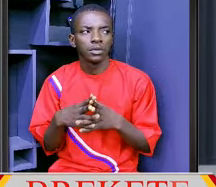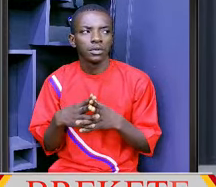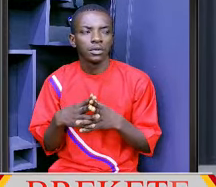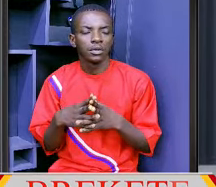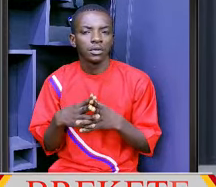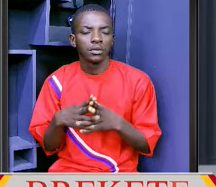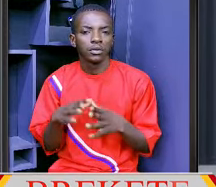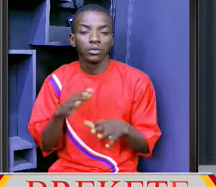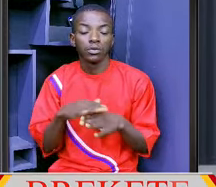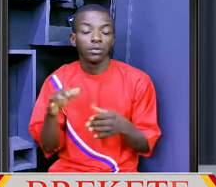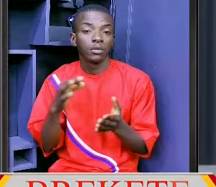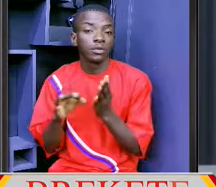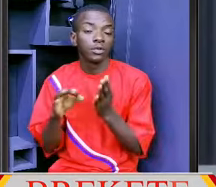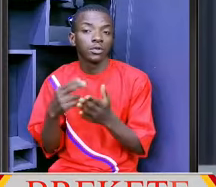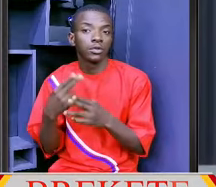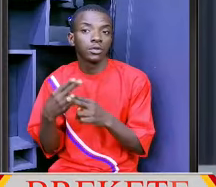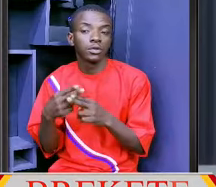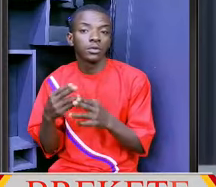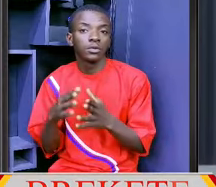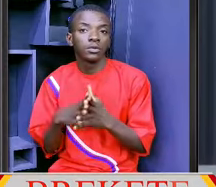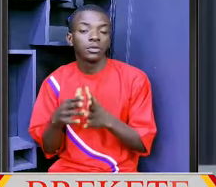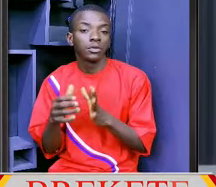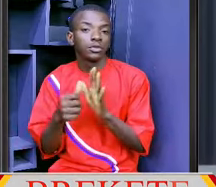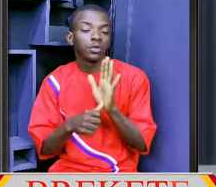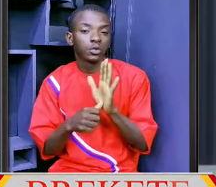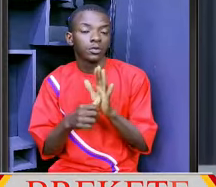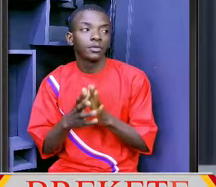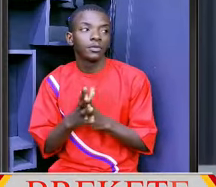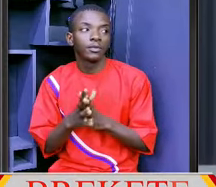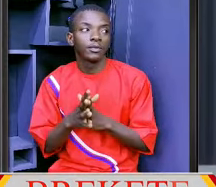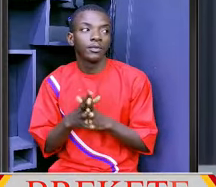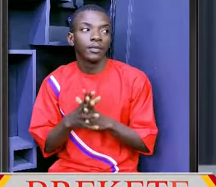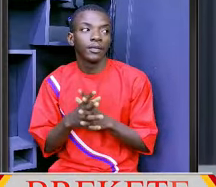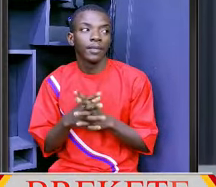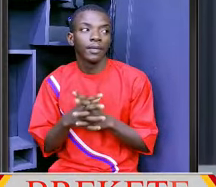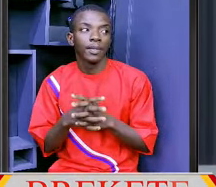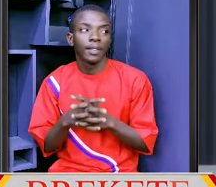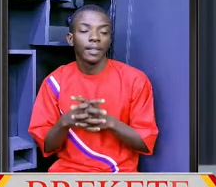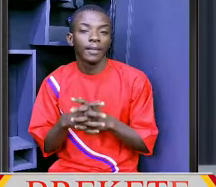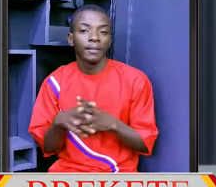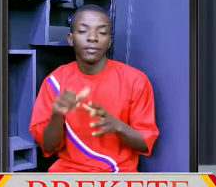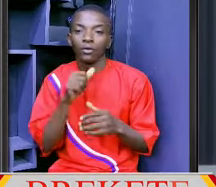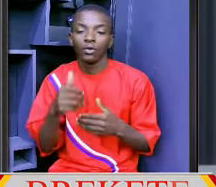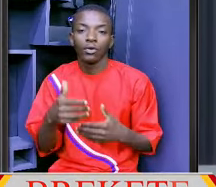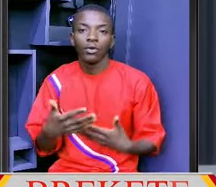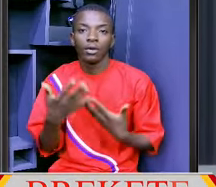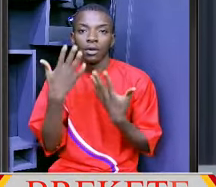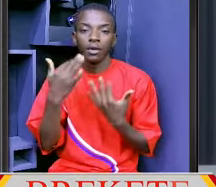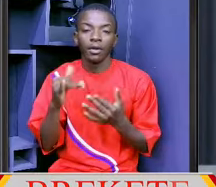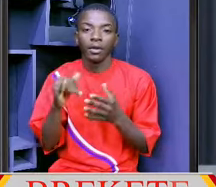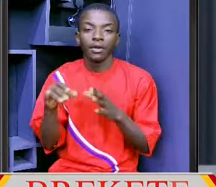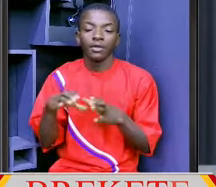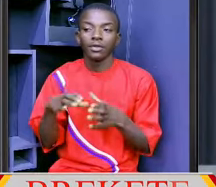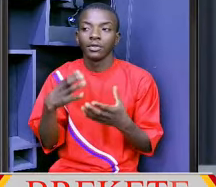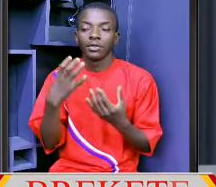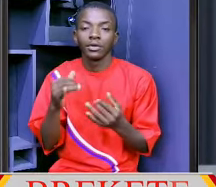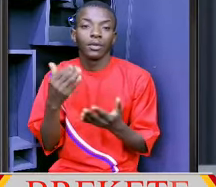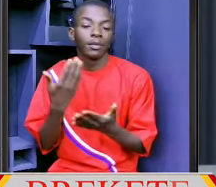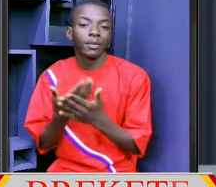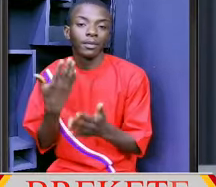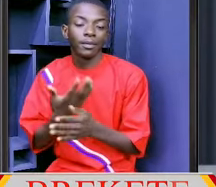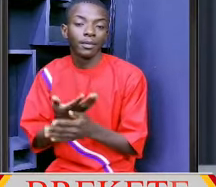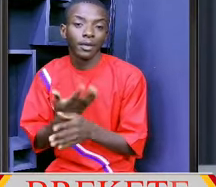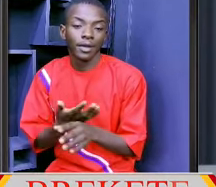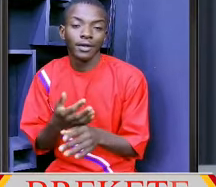No mention in name. Now you go do the operation. Make you no create annoyance. No mention in name. We go beg